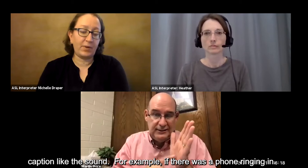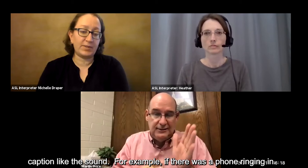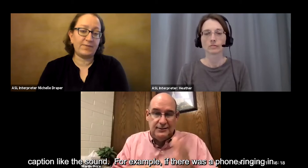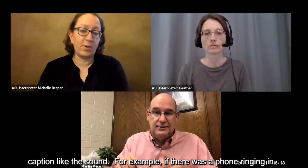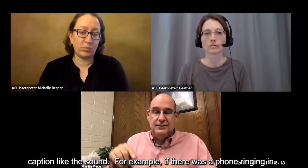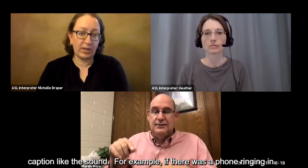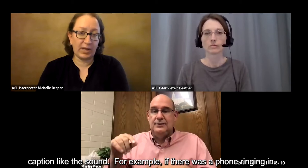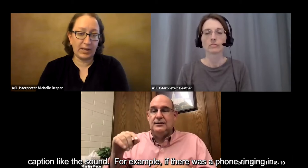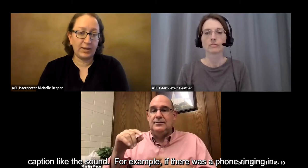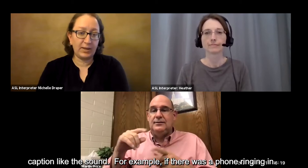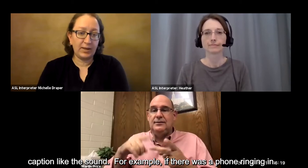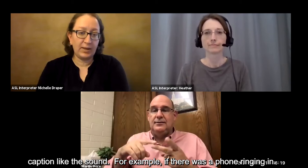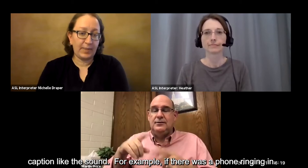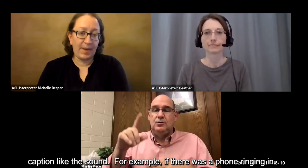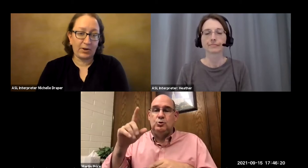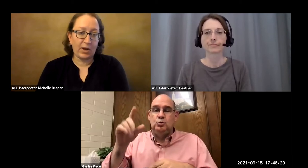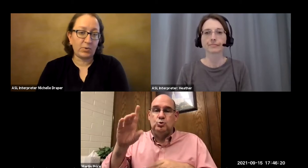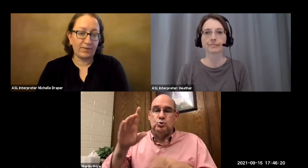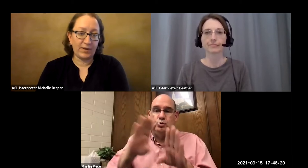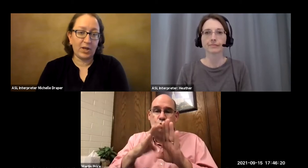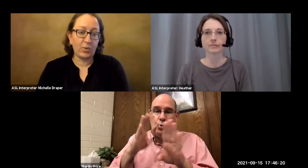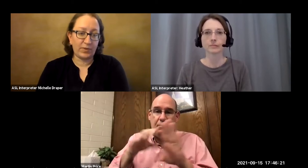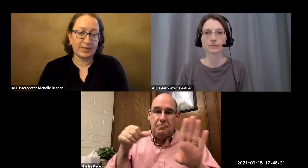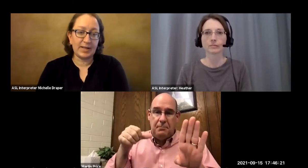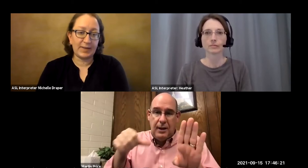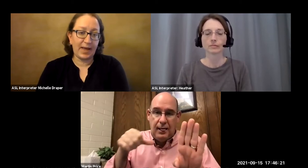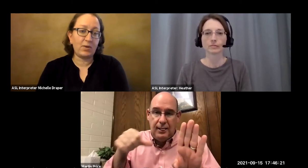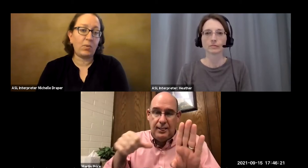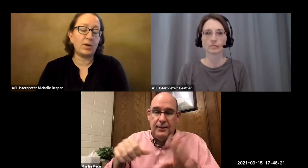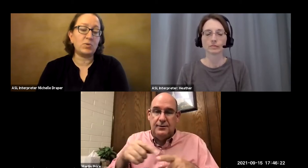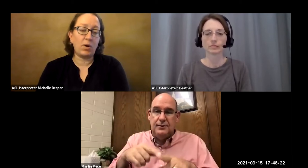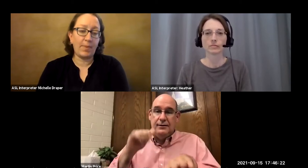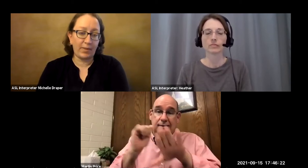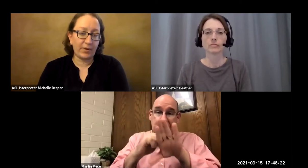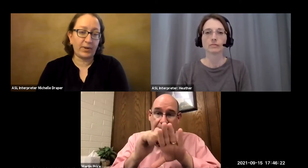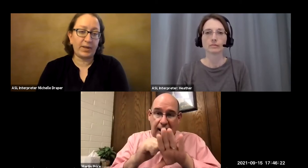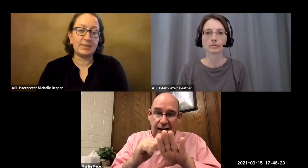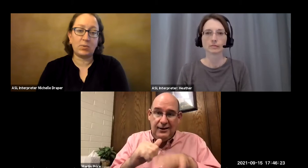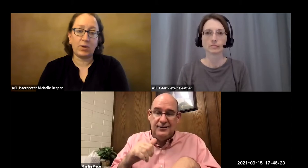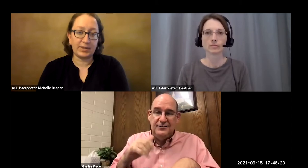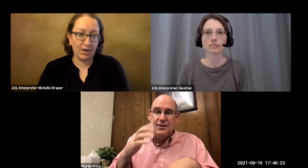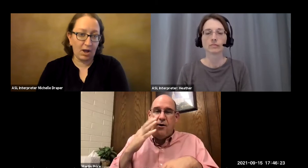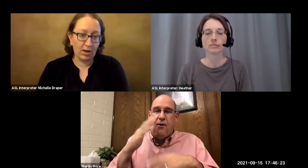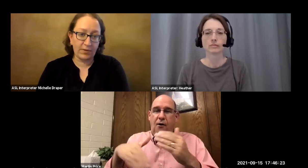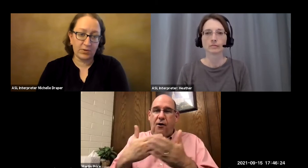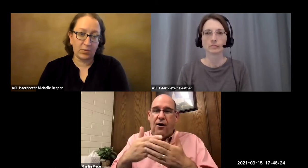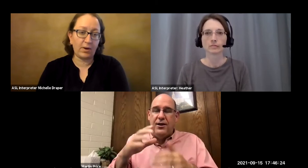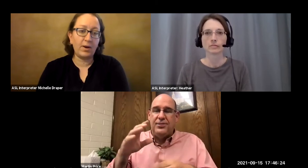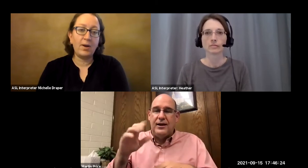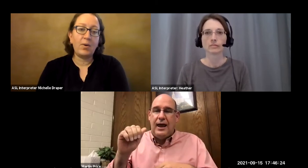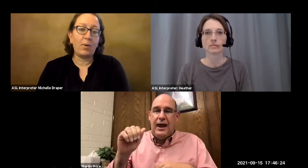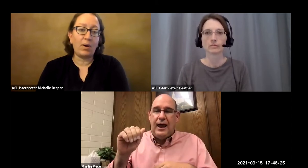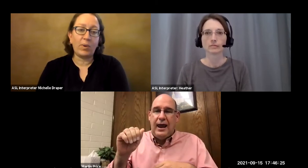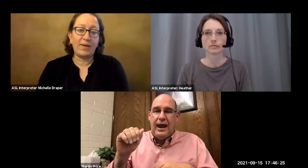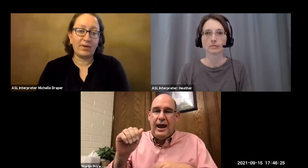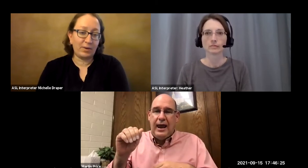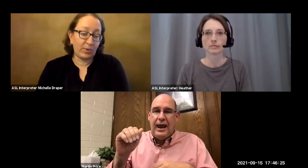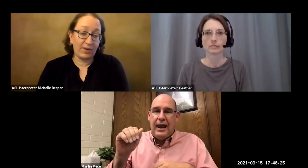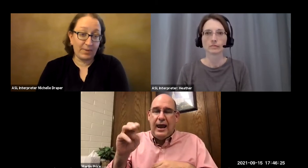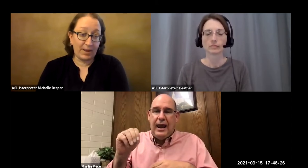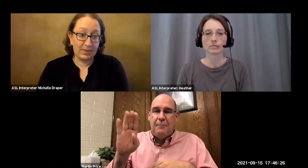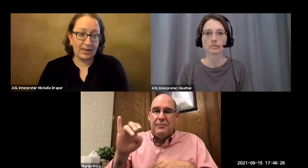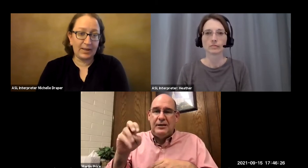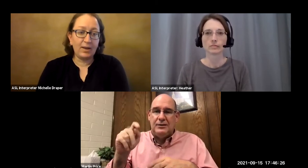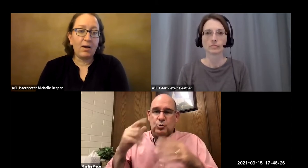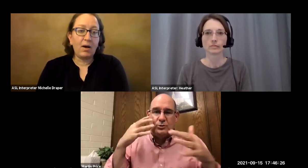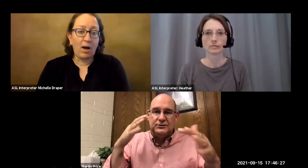example, if there was a phone ringing in the background, or a video or things like that, or a doorbell that rings, or a knock on the door, or whatever